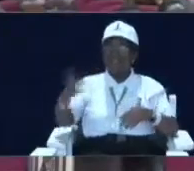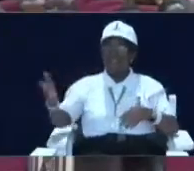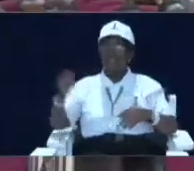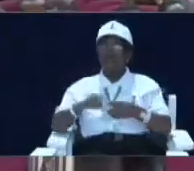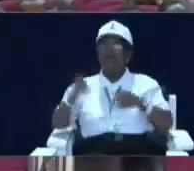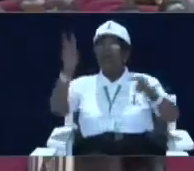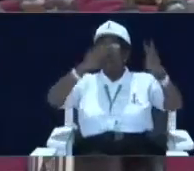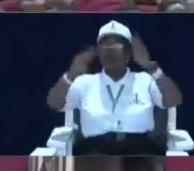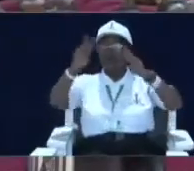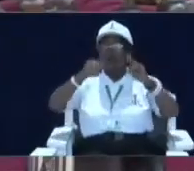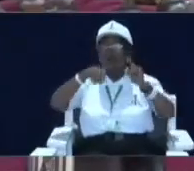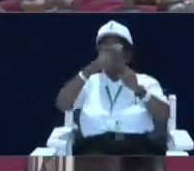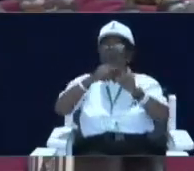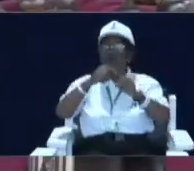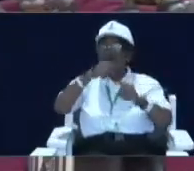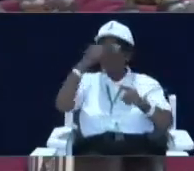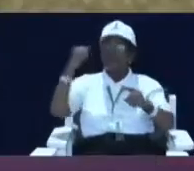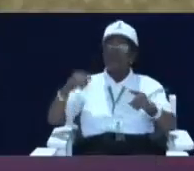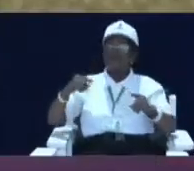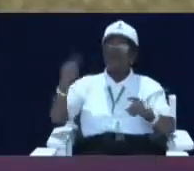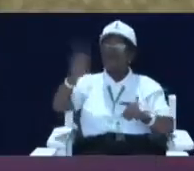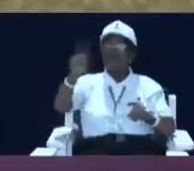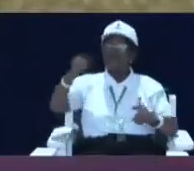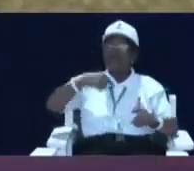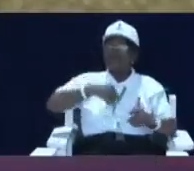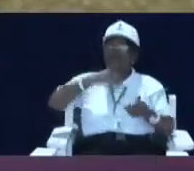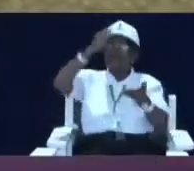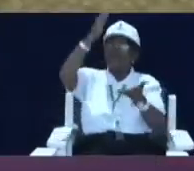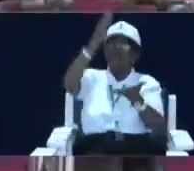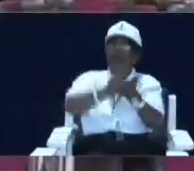I stop, that's where you begin.